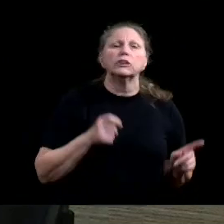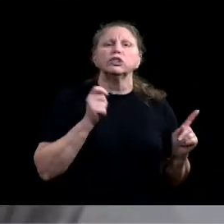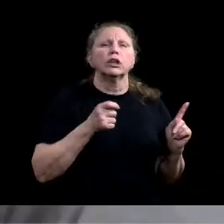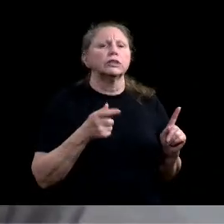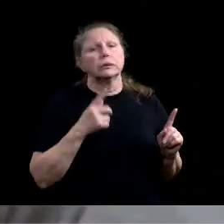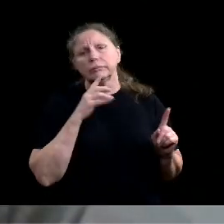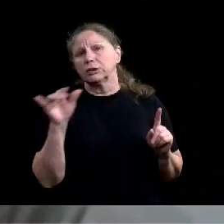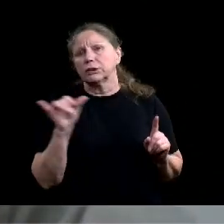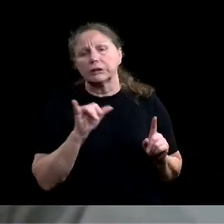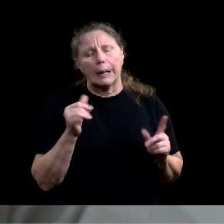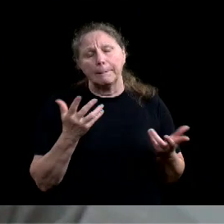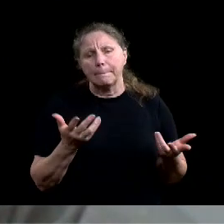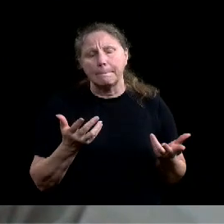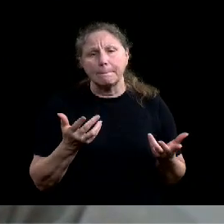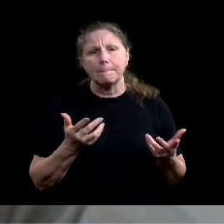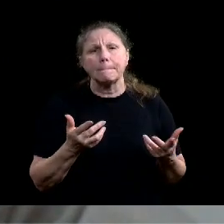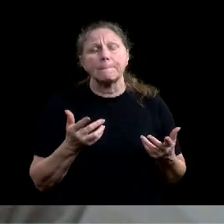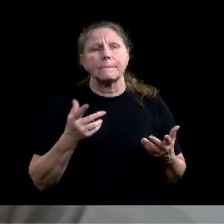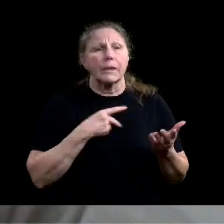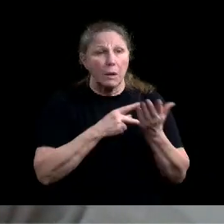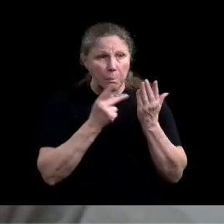that we